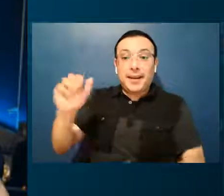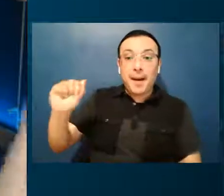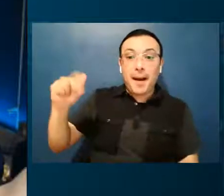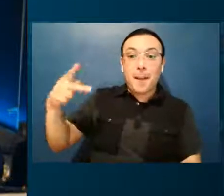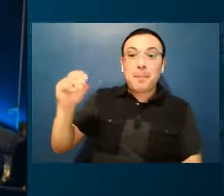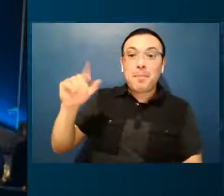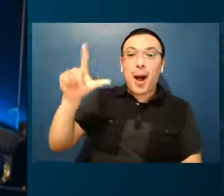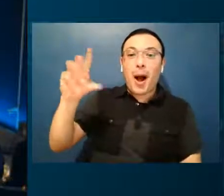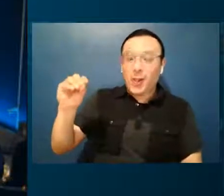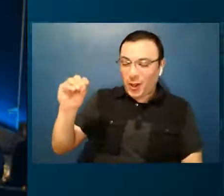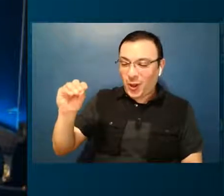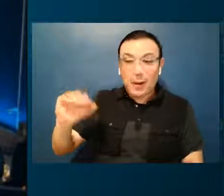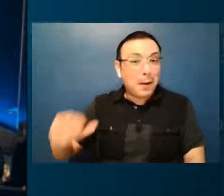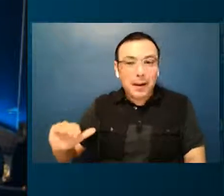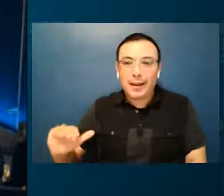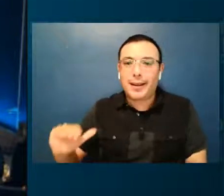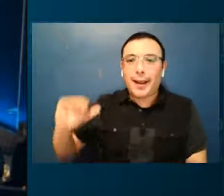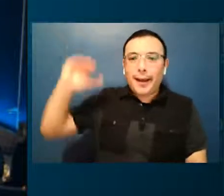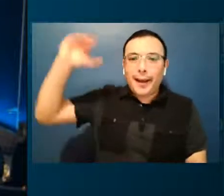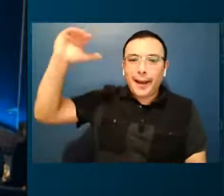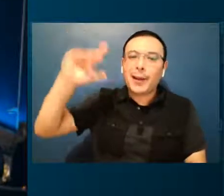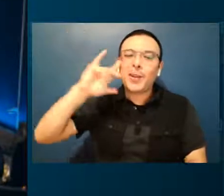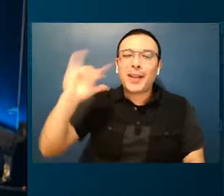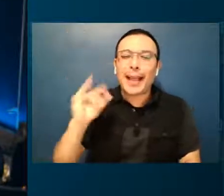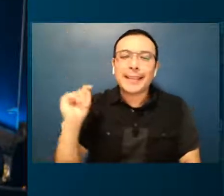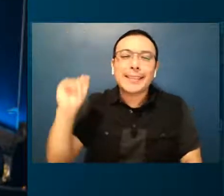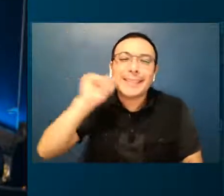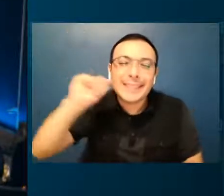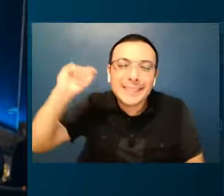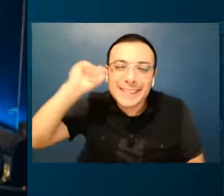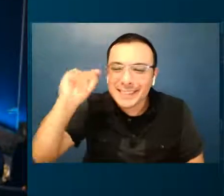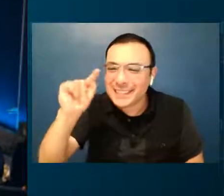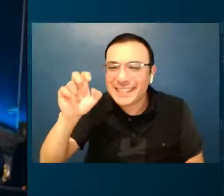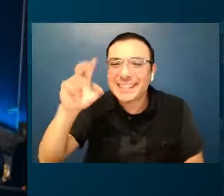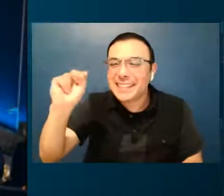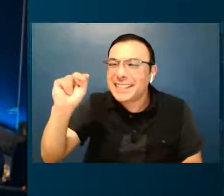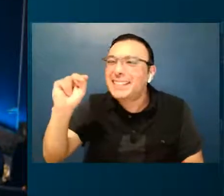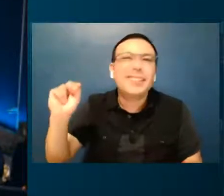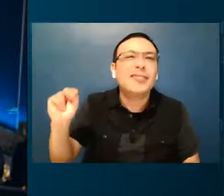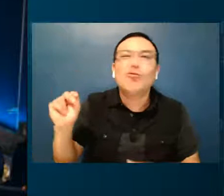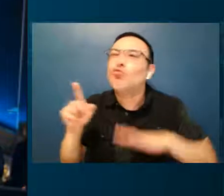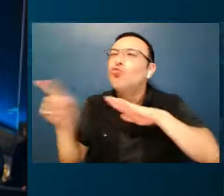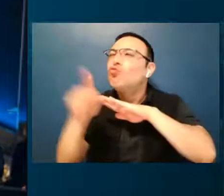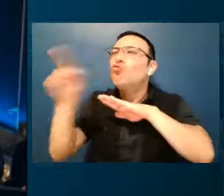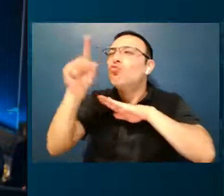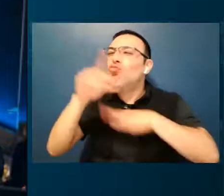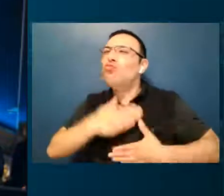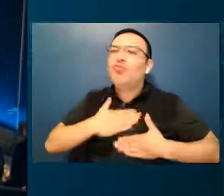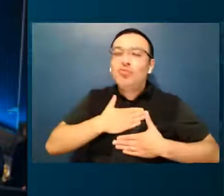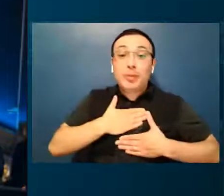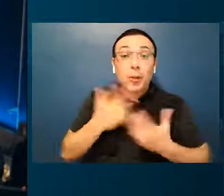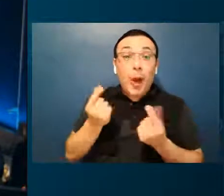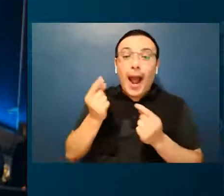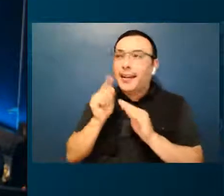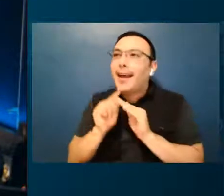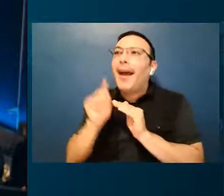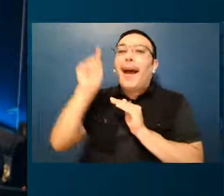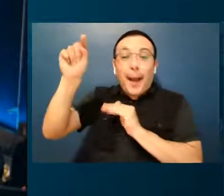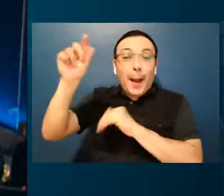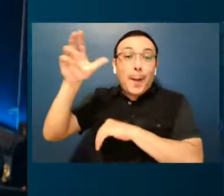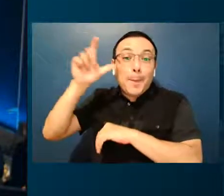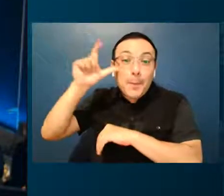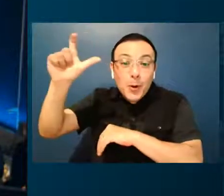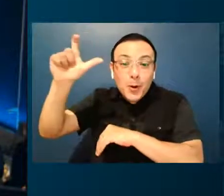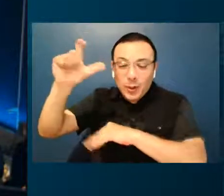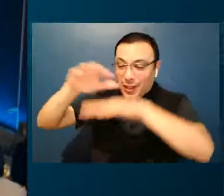the car out for a joyride all the way to the moon. So they broke it up because they just needed to experiment slowly, make sure they